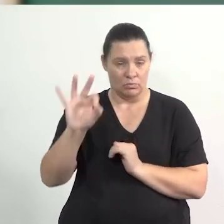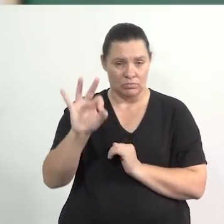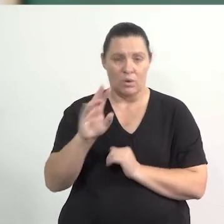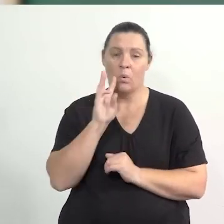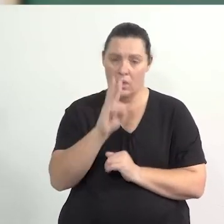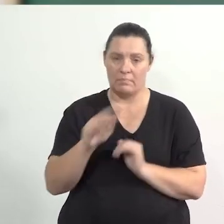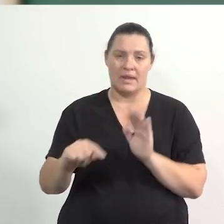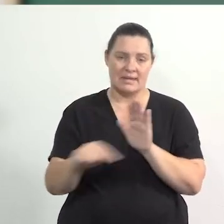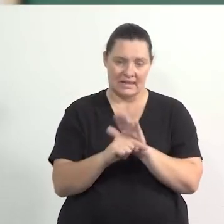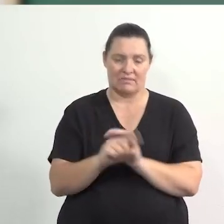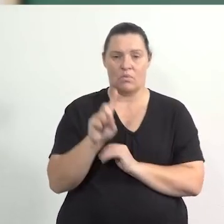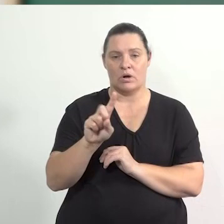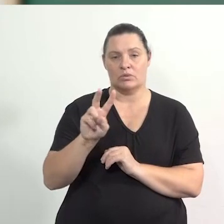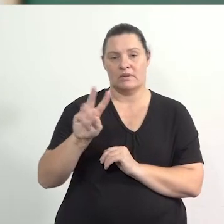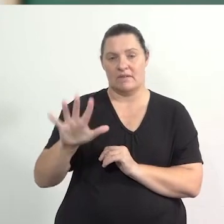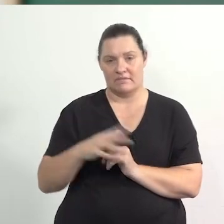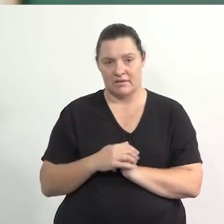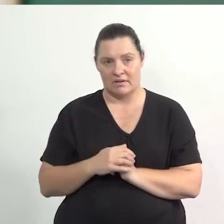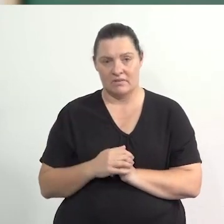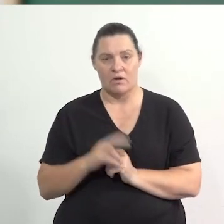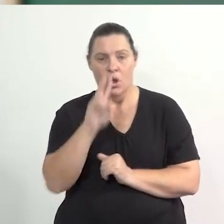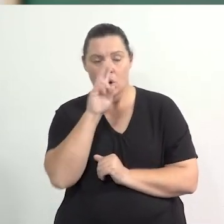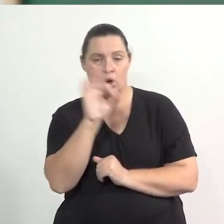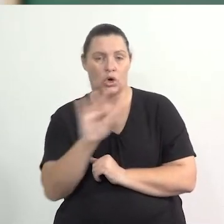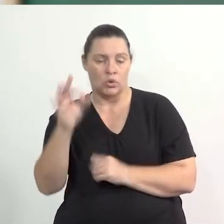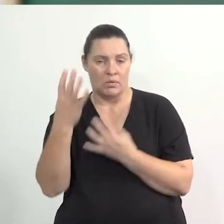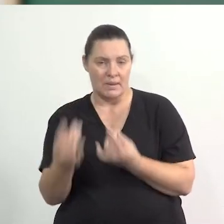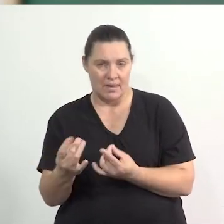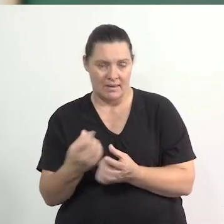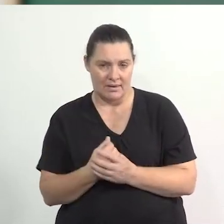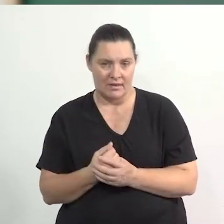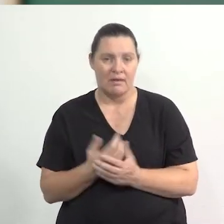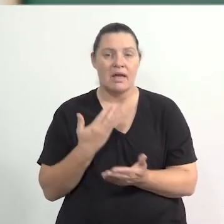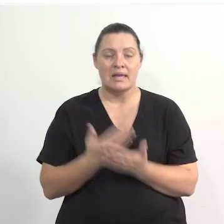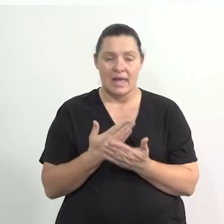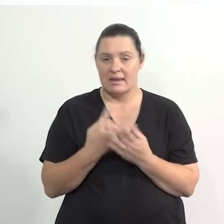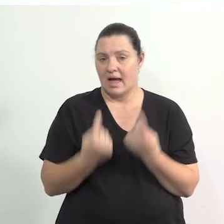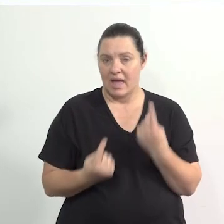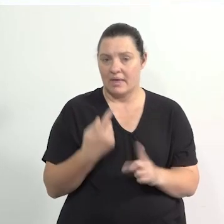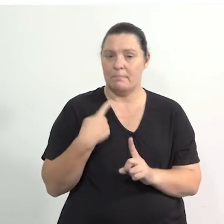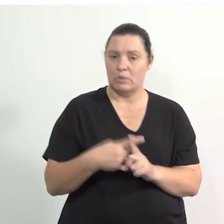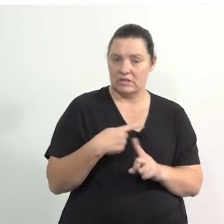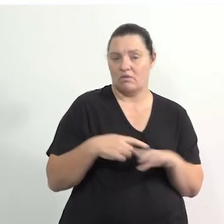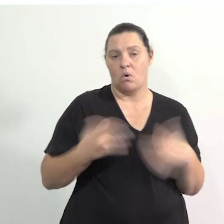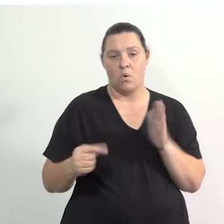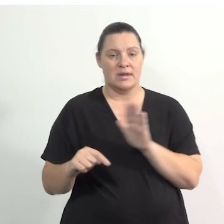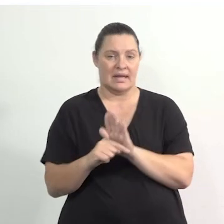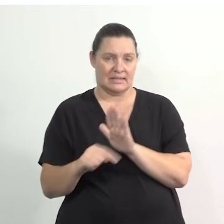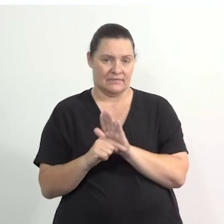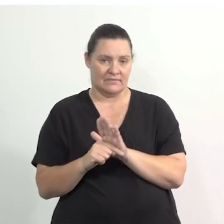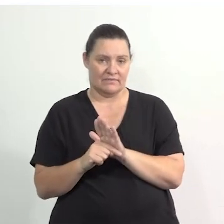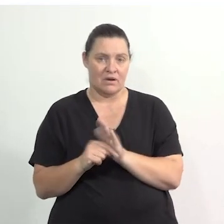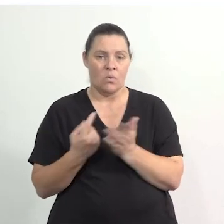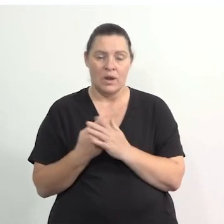going to be negative 125. So when we're looking at cube numbers, now cube numbers can either be positive or